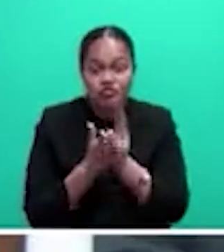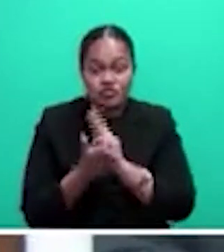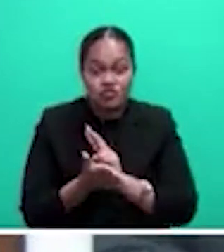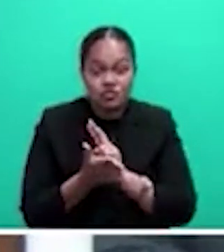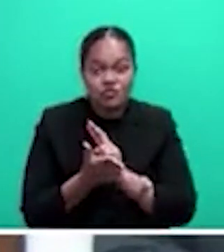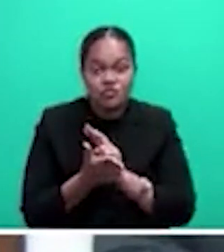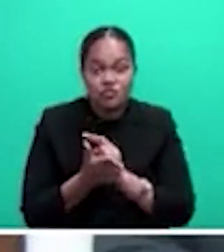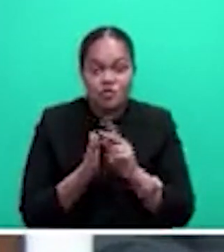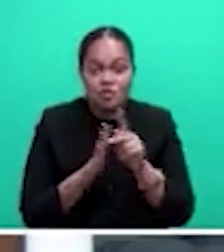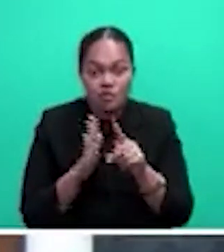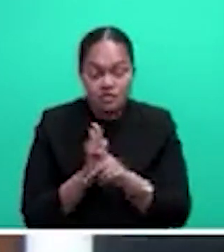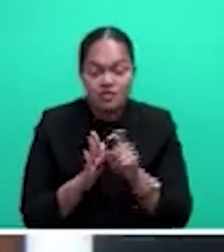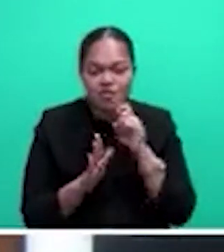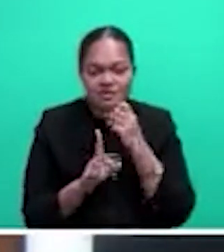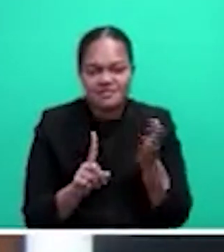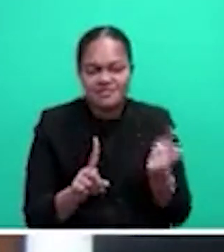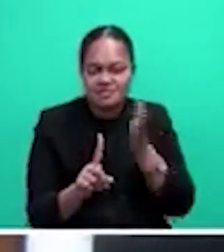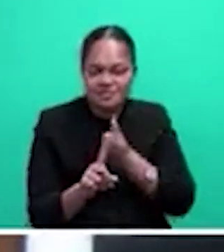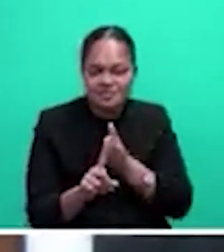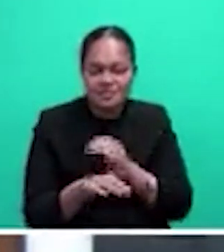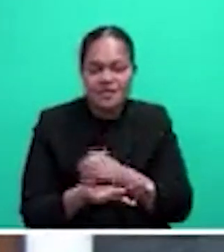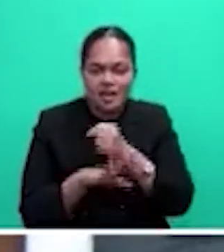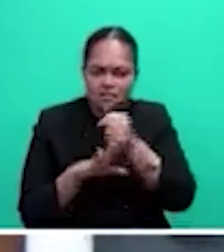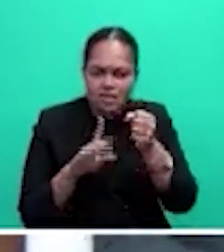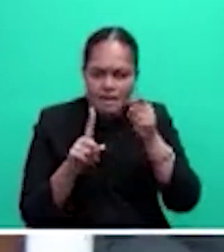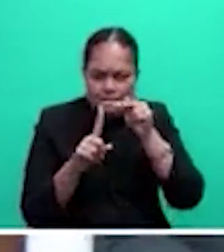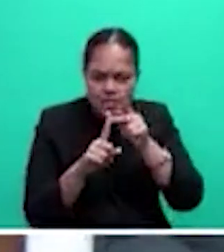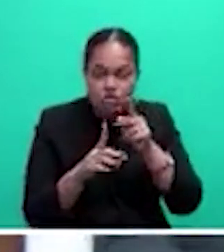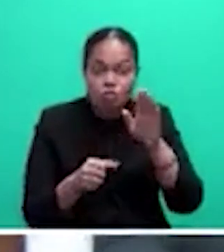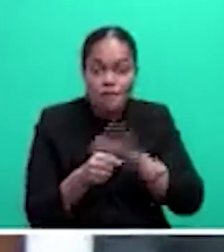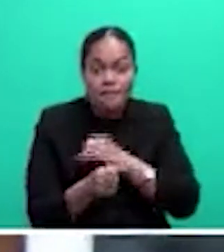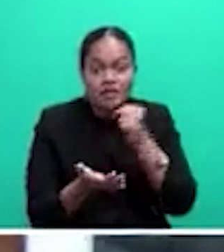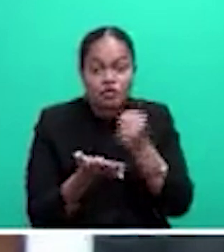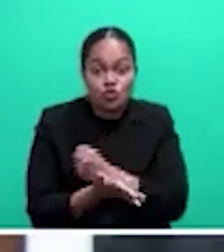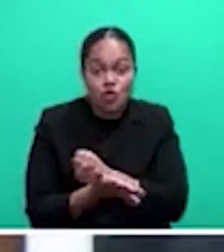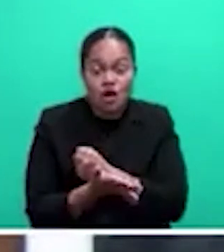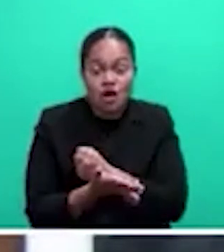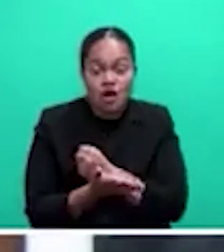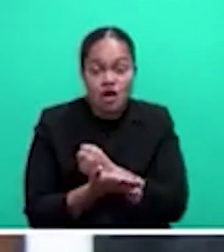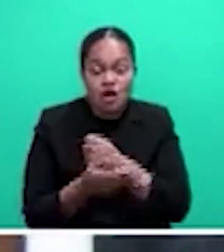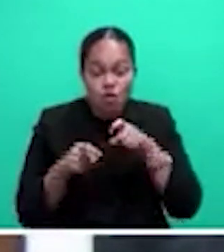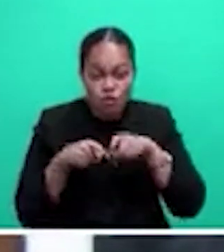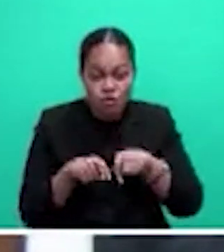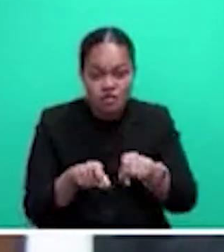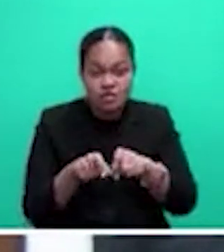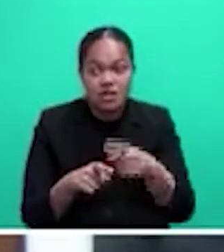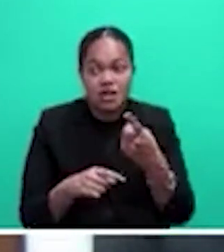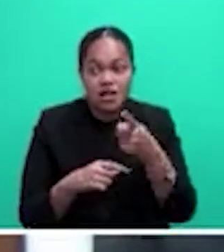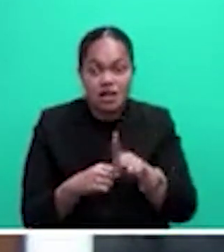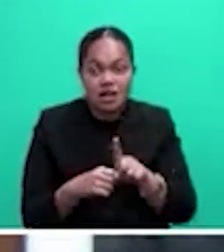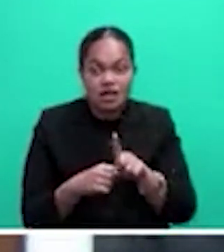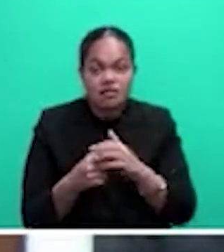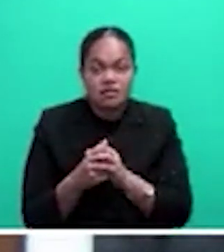policy will now be aligned to government priorities to ensure consistencies and a more streamlined